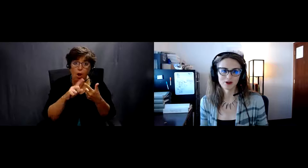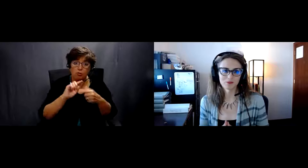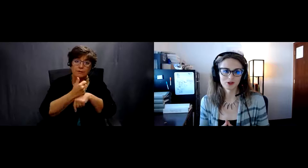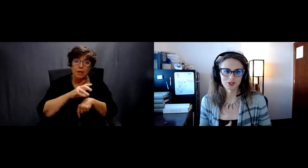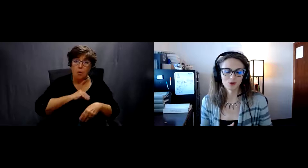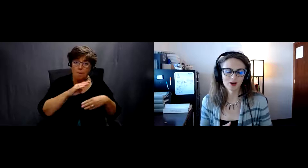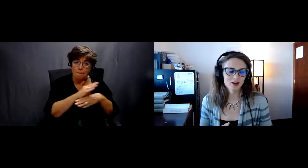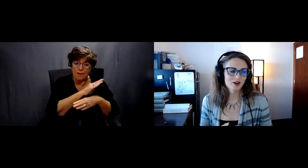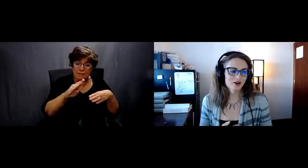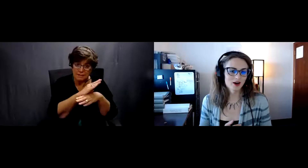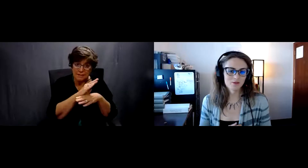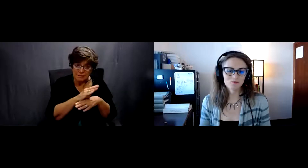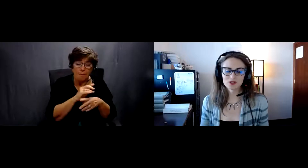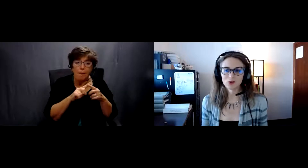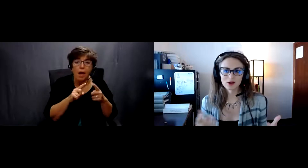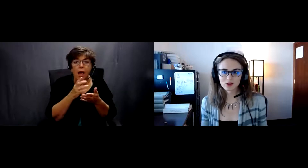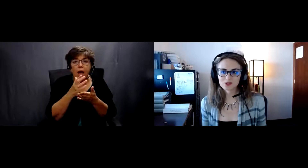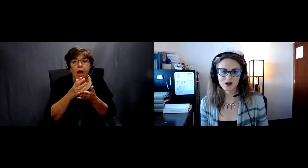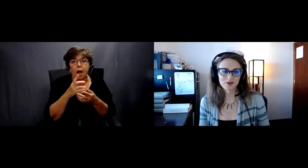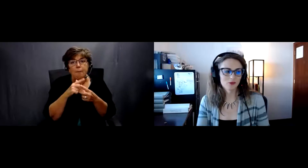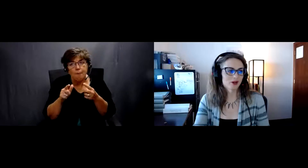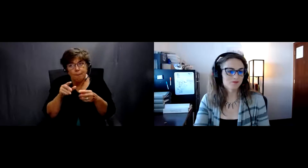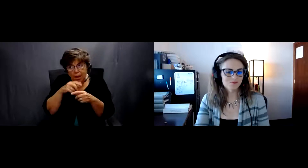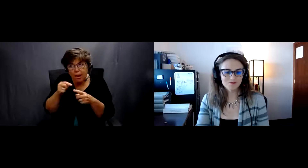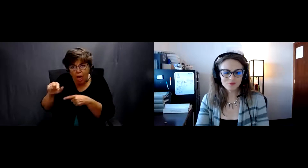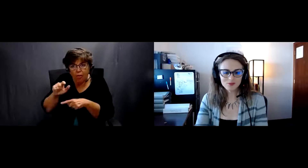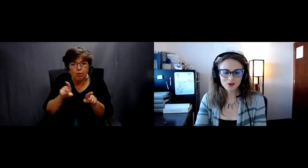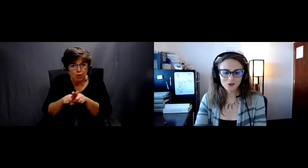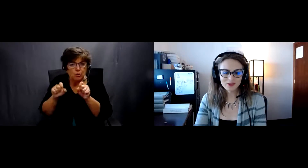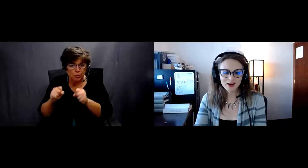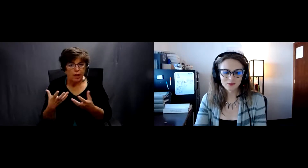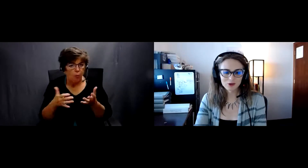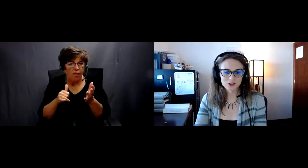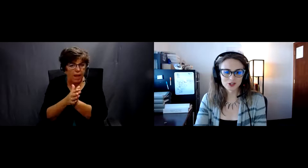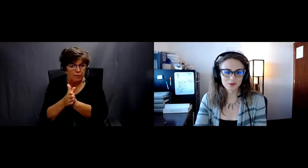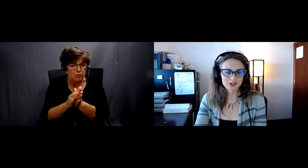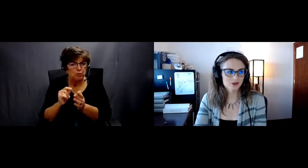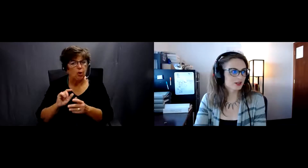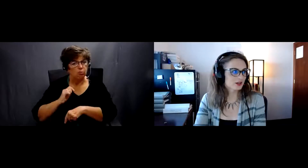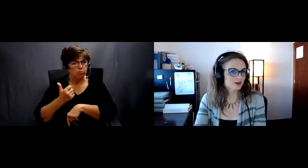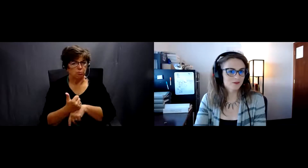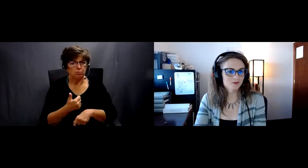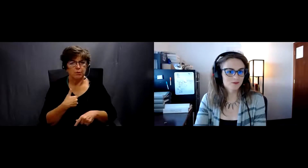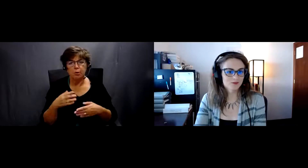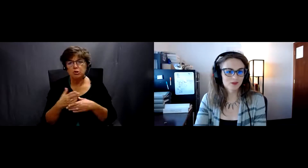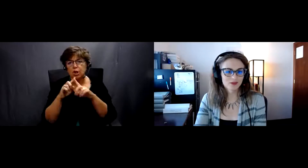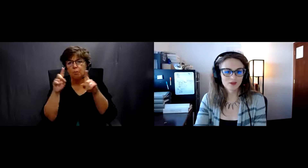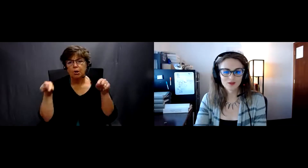support and parent peer support. So welcome to everyone. With that, I'm going to share my screen